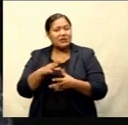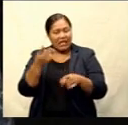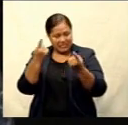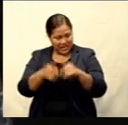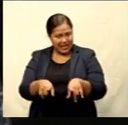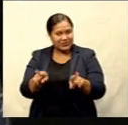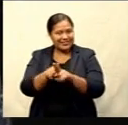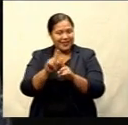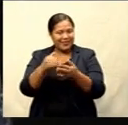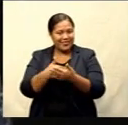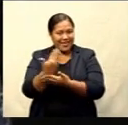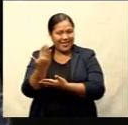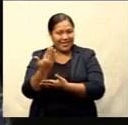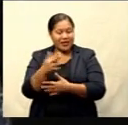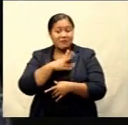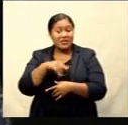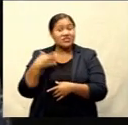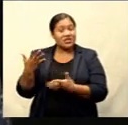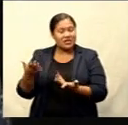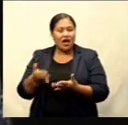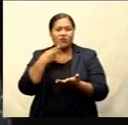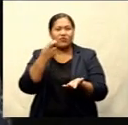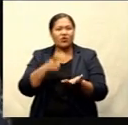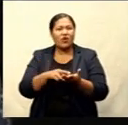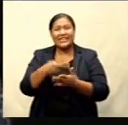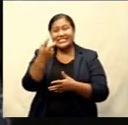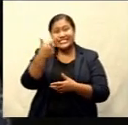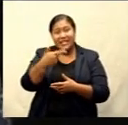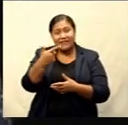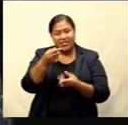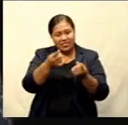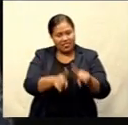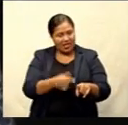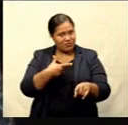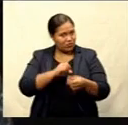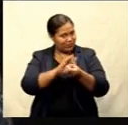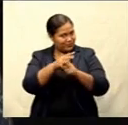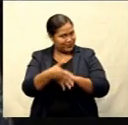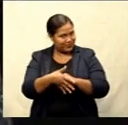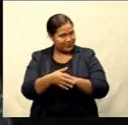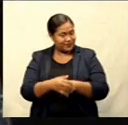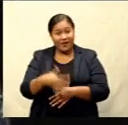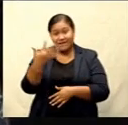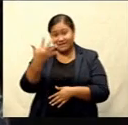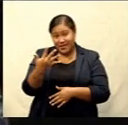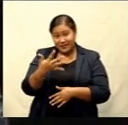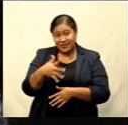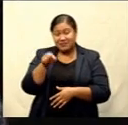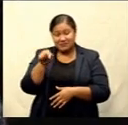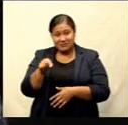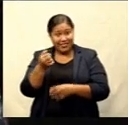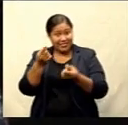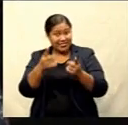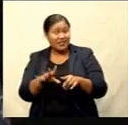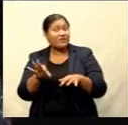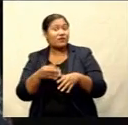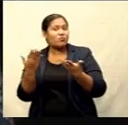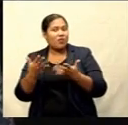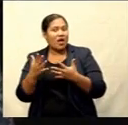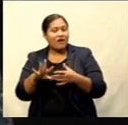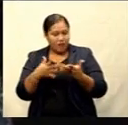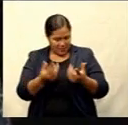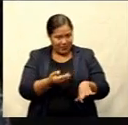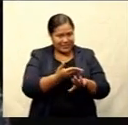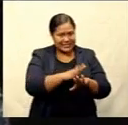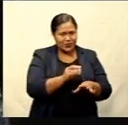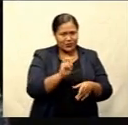day. The ministry has now recorded 17 deaths due to COVID-19. 15 of these deaths are from the current outbreak, which